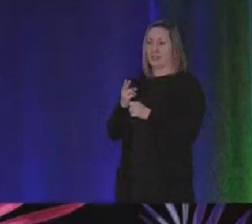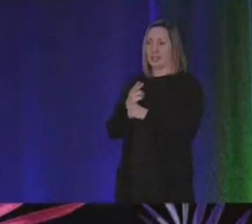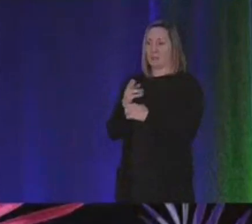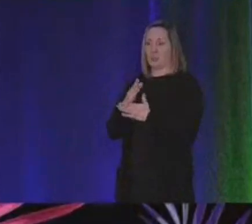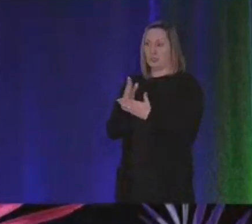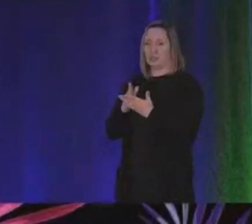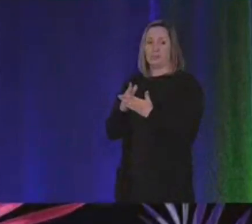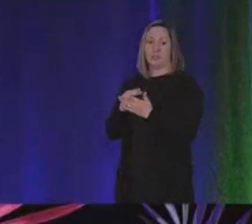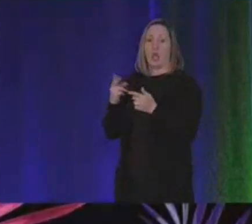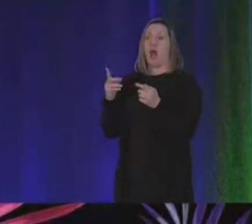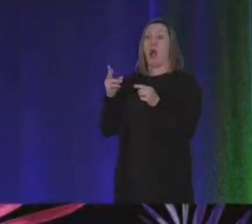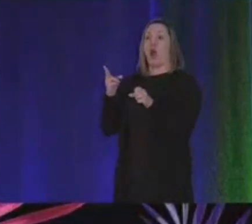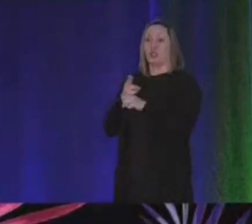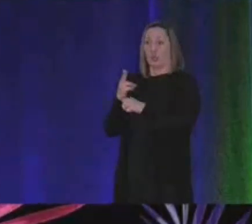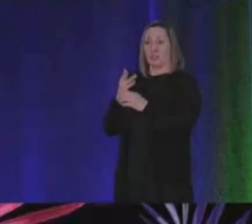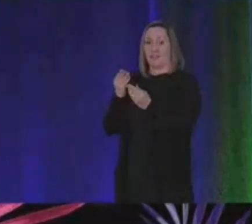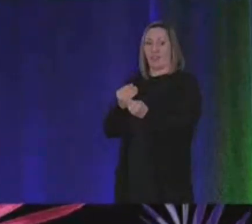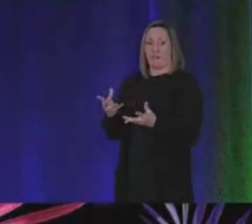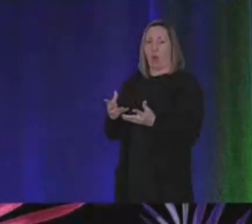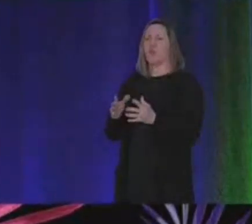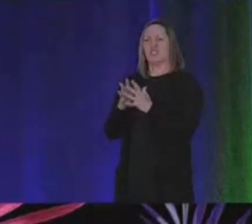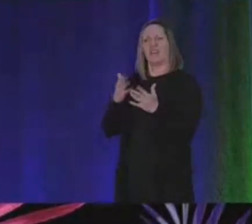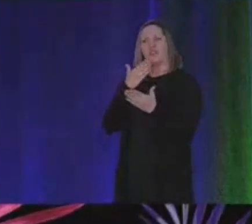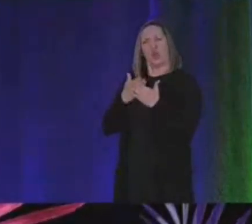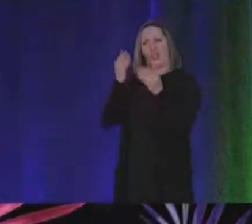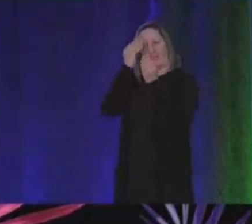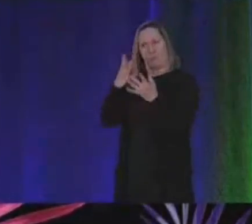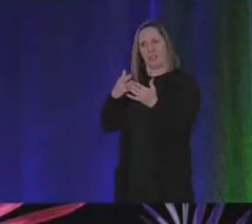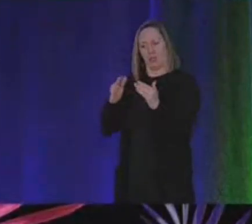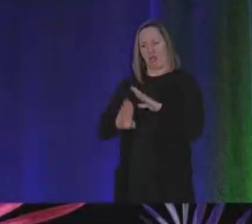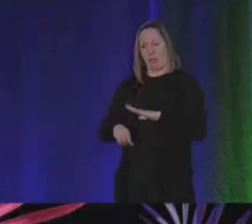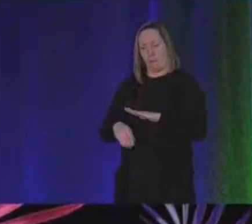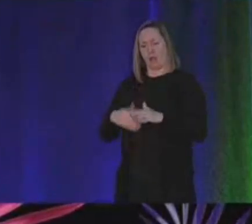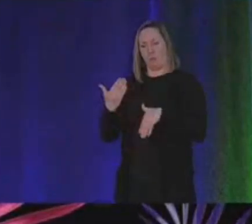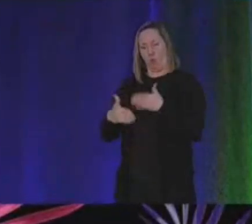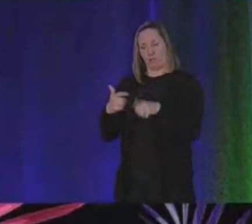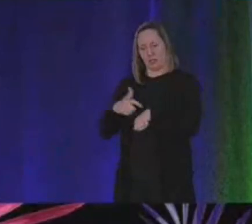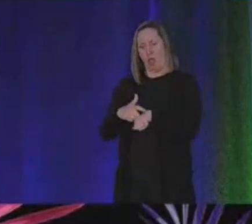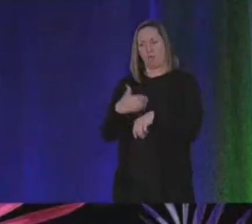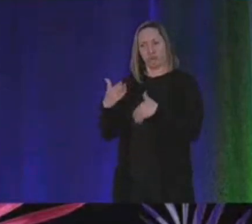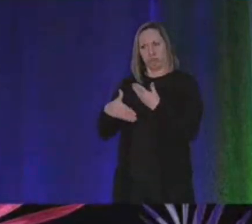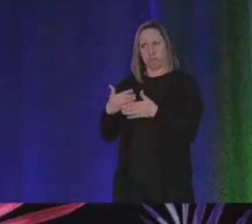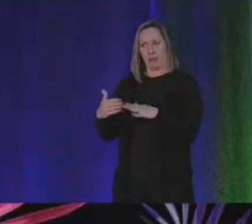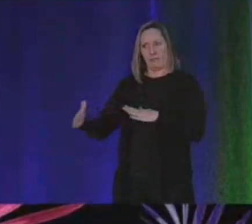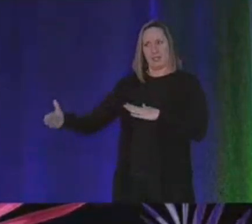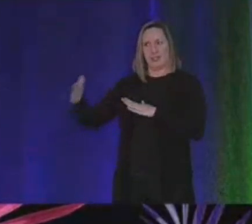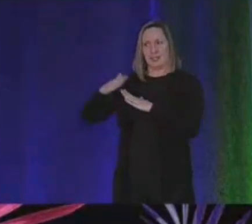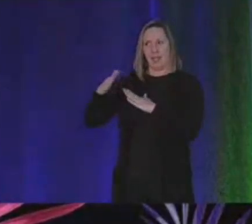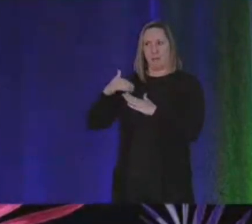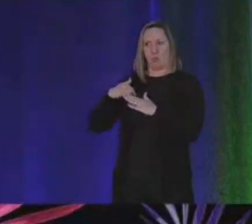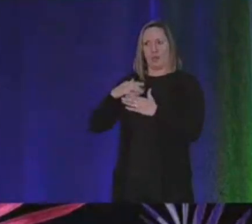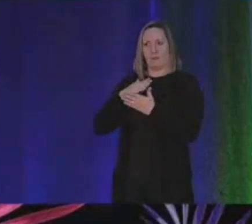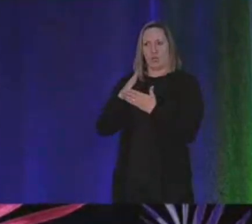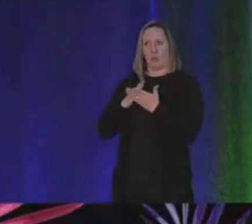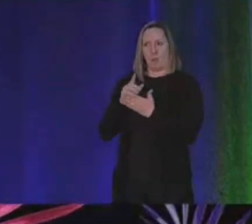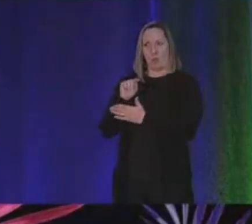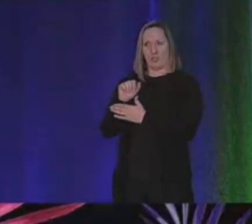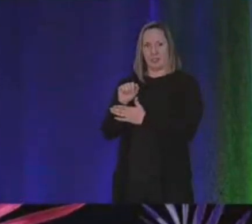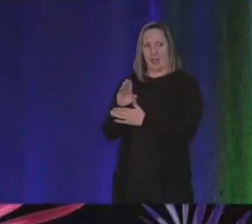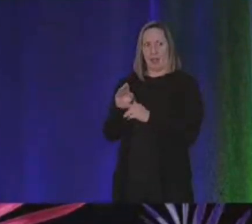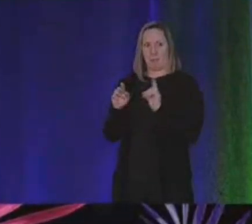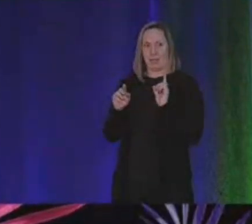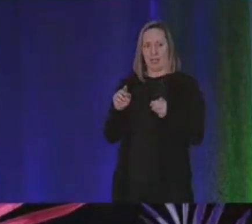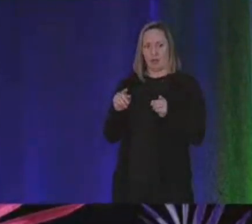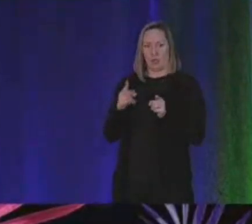some usage information on the bottom over time. And on the top, we have our components tab. And here, you could look up any